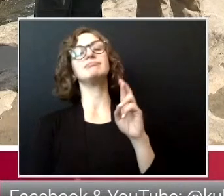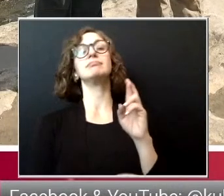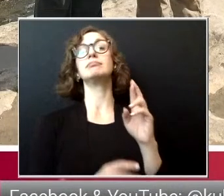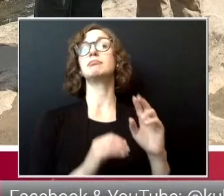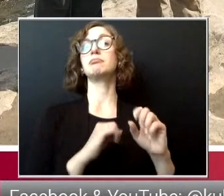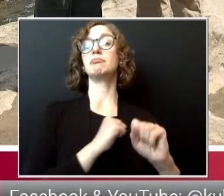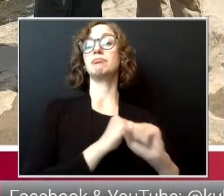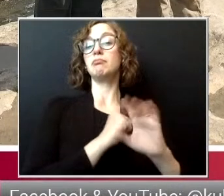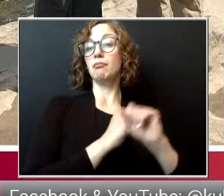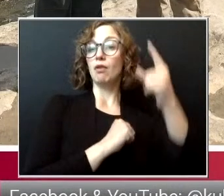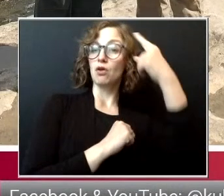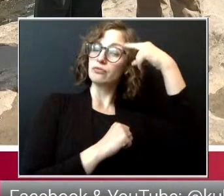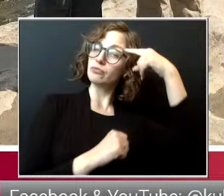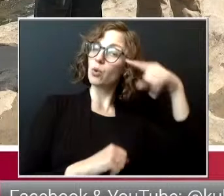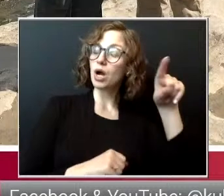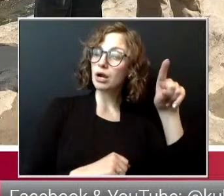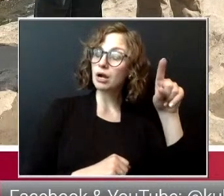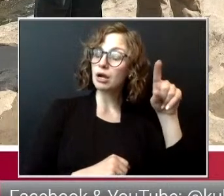the